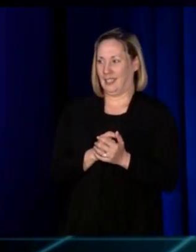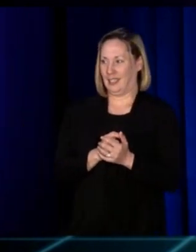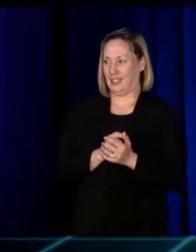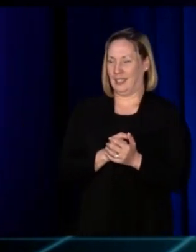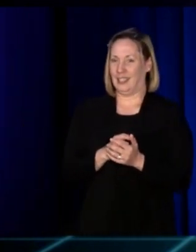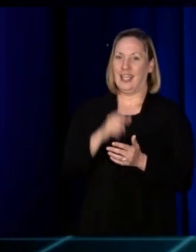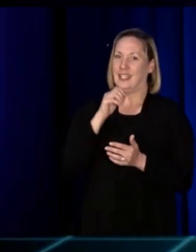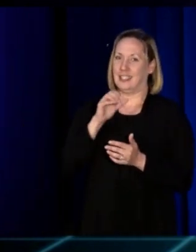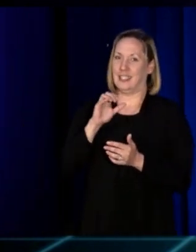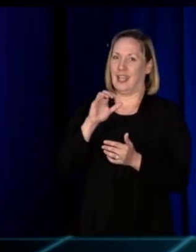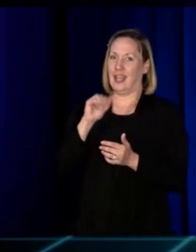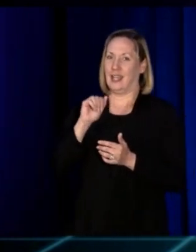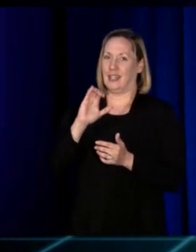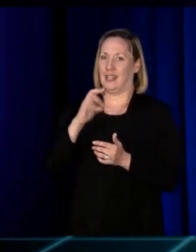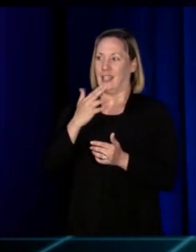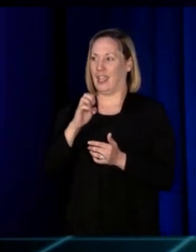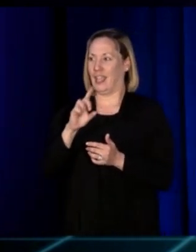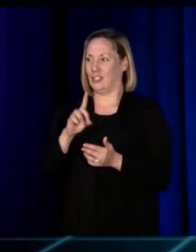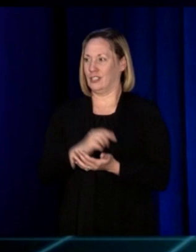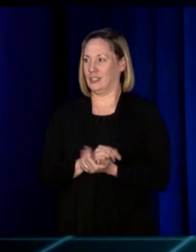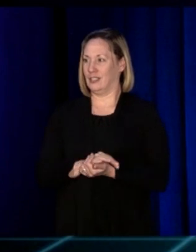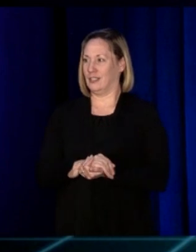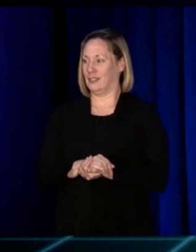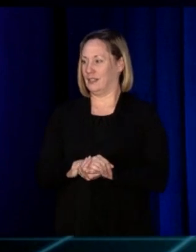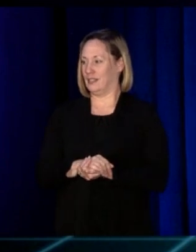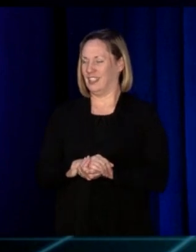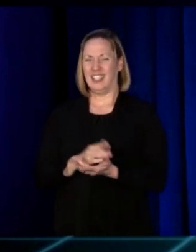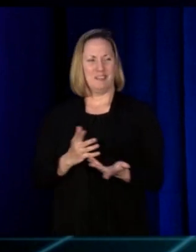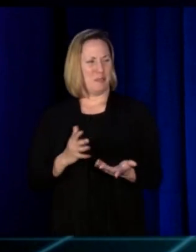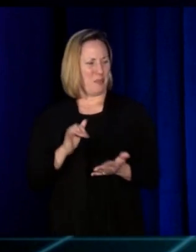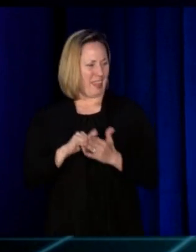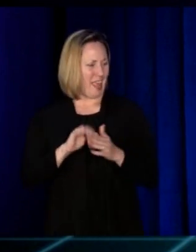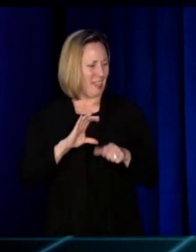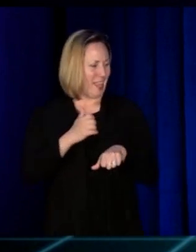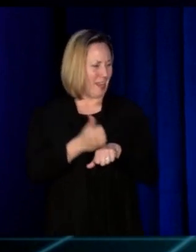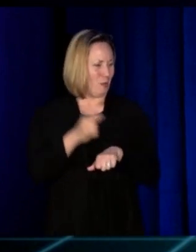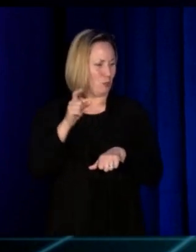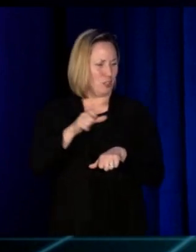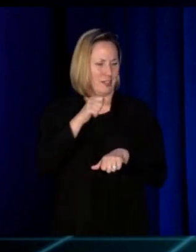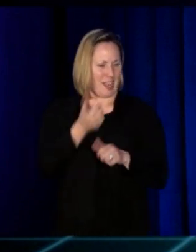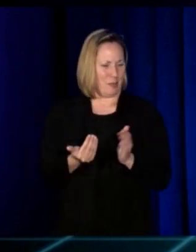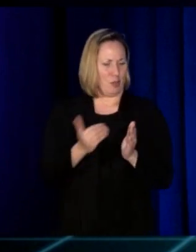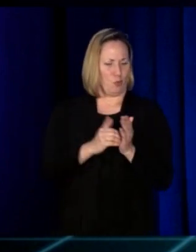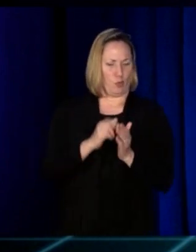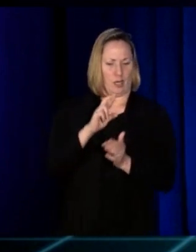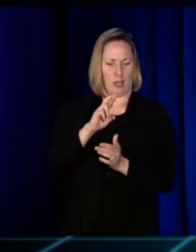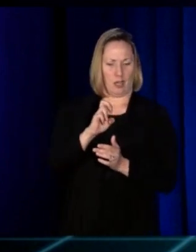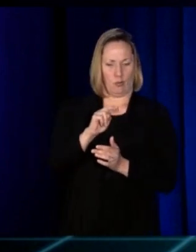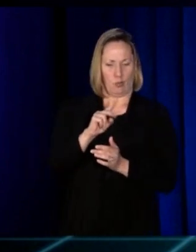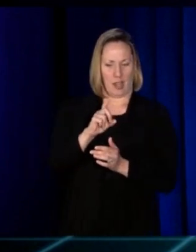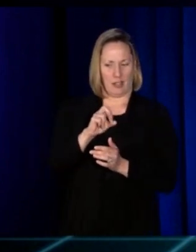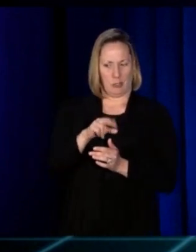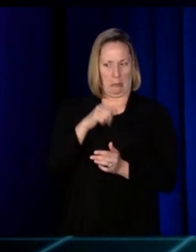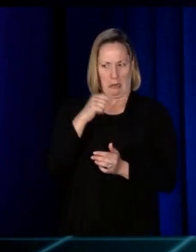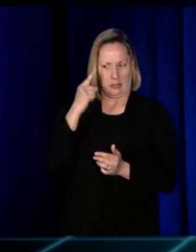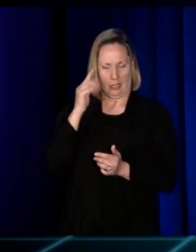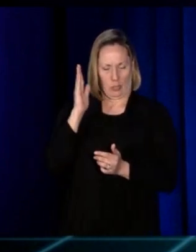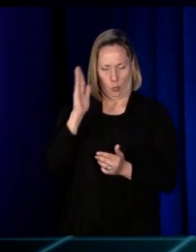it's not cached. Yeah, but this layout shouldn't be re-rendering. I didn't think it would